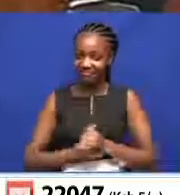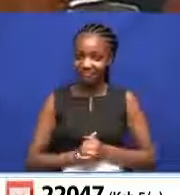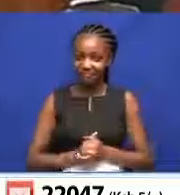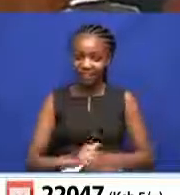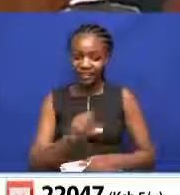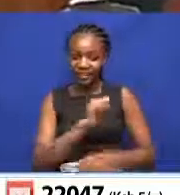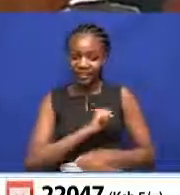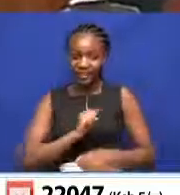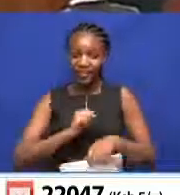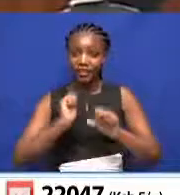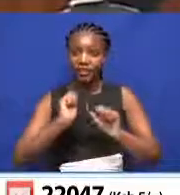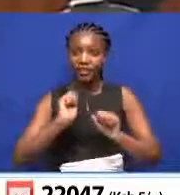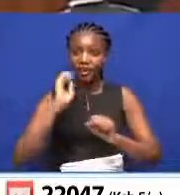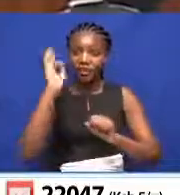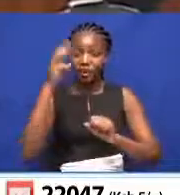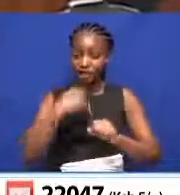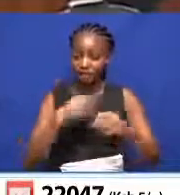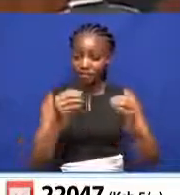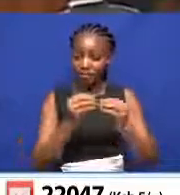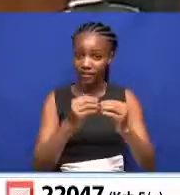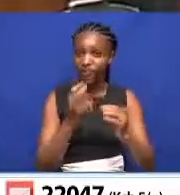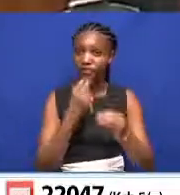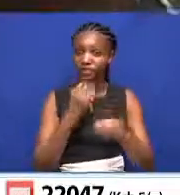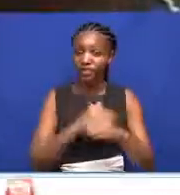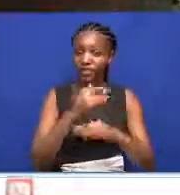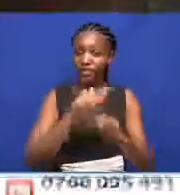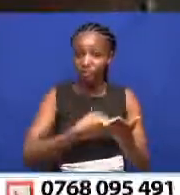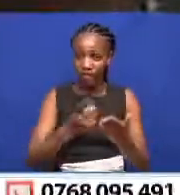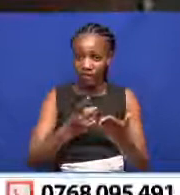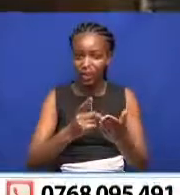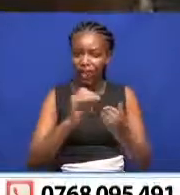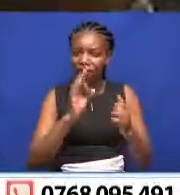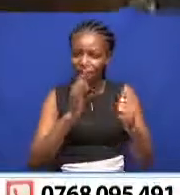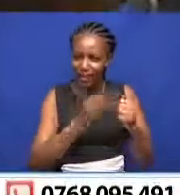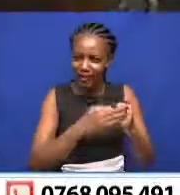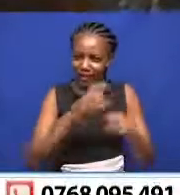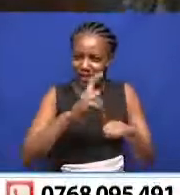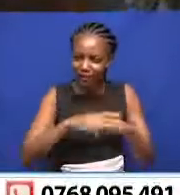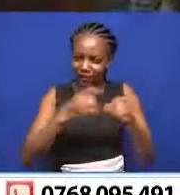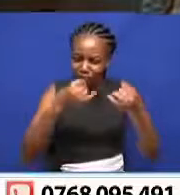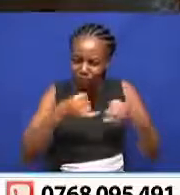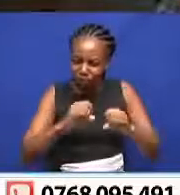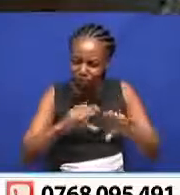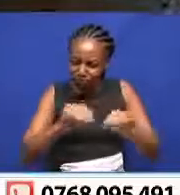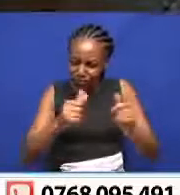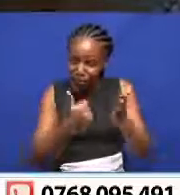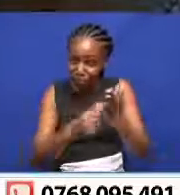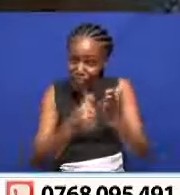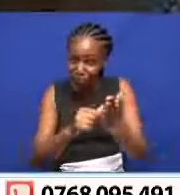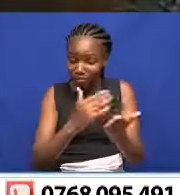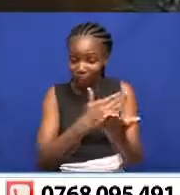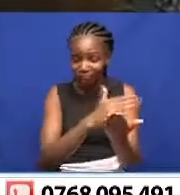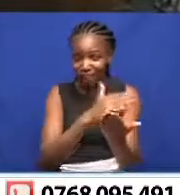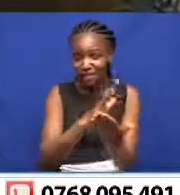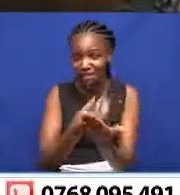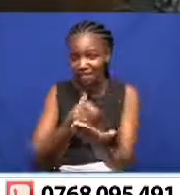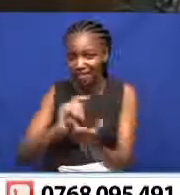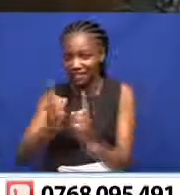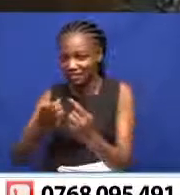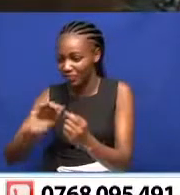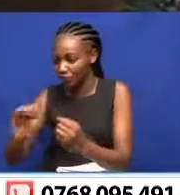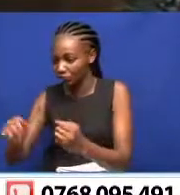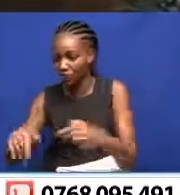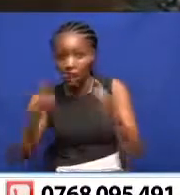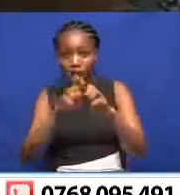Senate will sit on Tuesday next week for the 8th time to try and resolve the revenue-sharing standoff. The House now forming